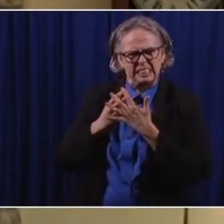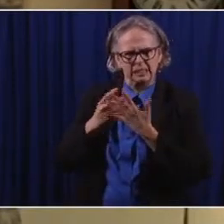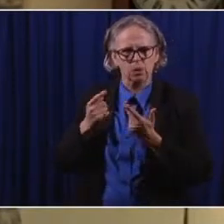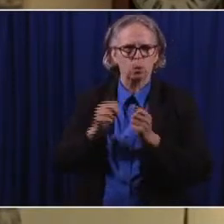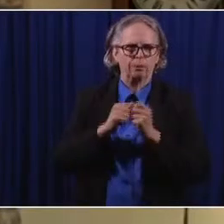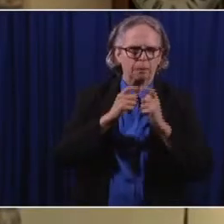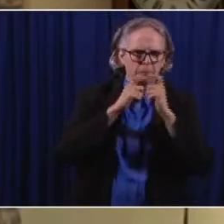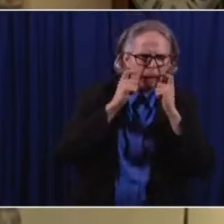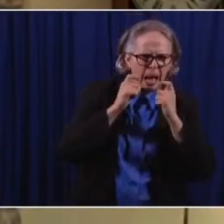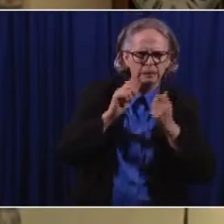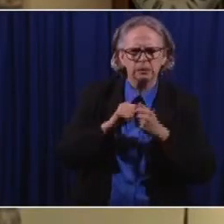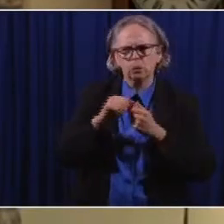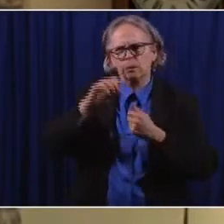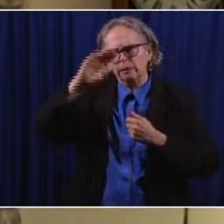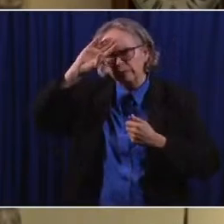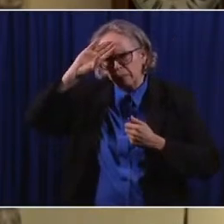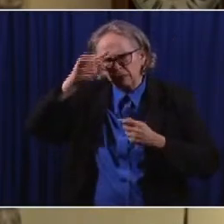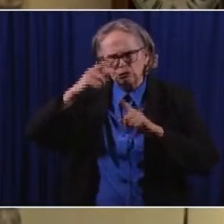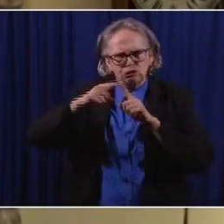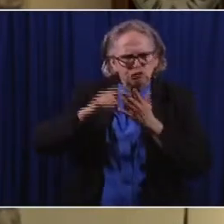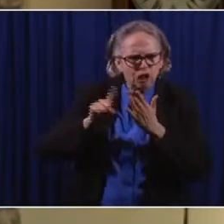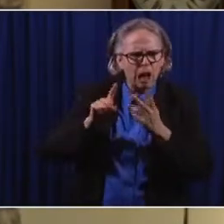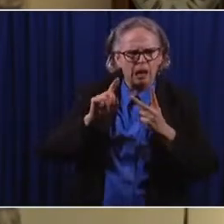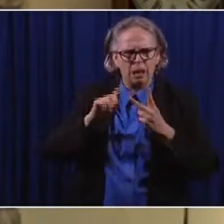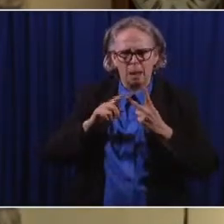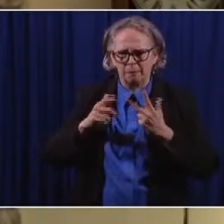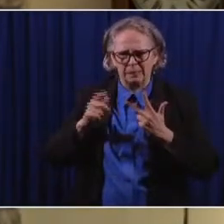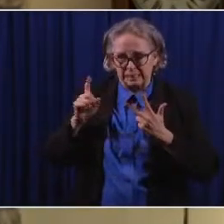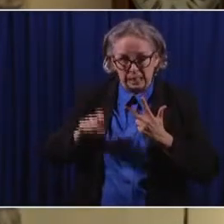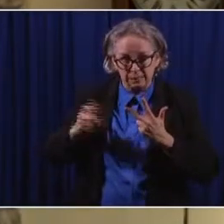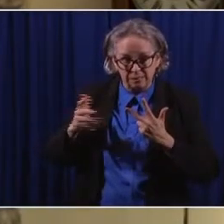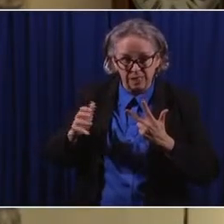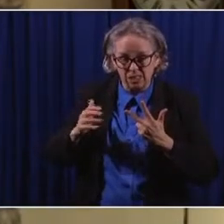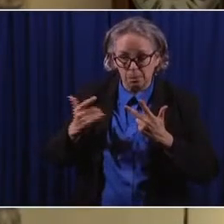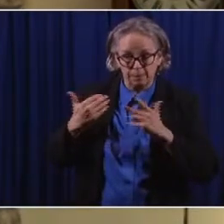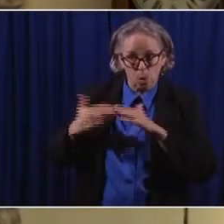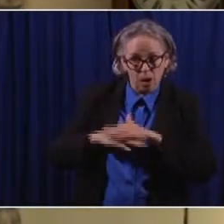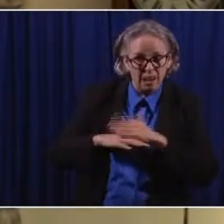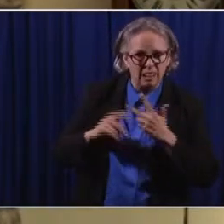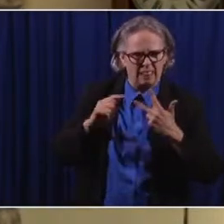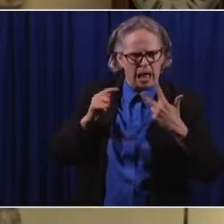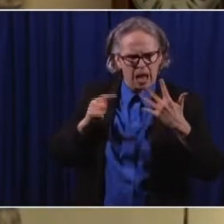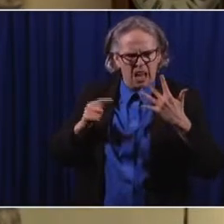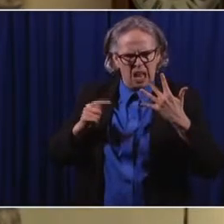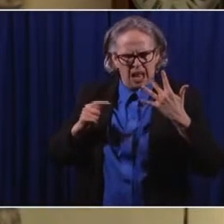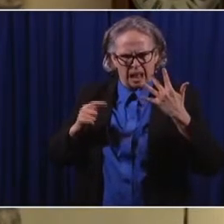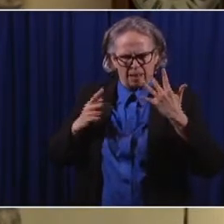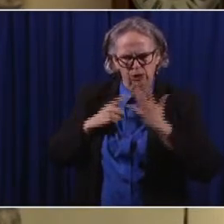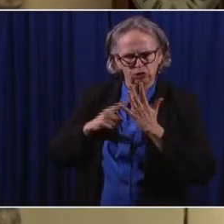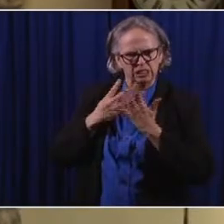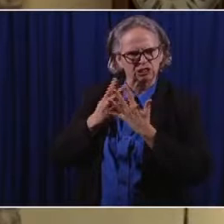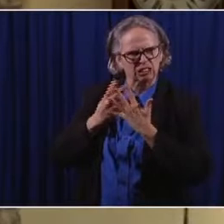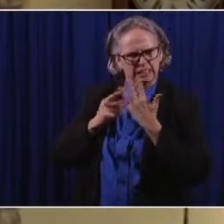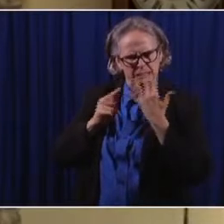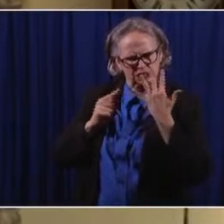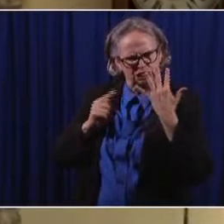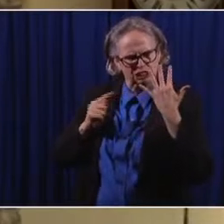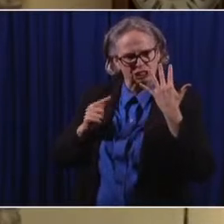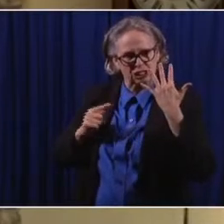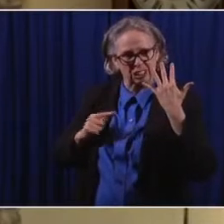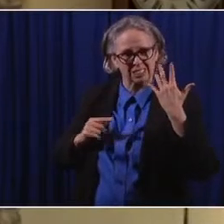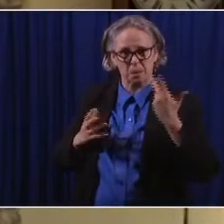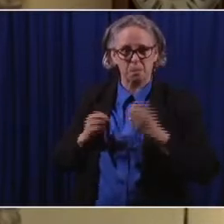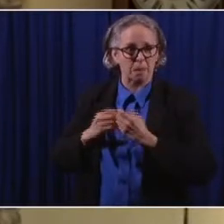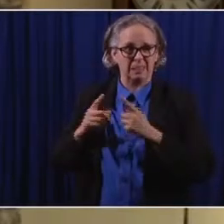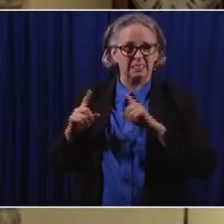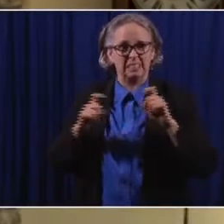other things, that a test will be available at a reasonable cost, and that person will take that test, wait 15 minutes, and if